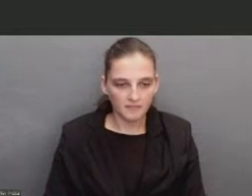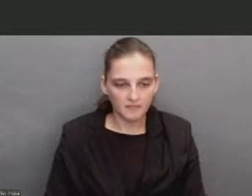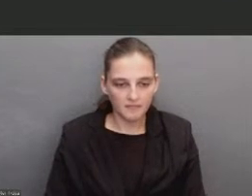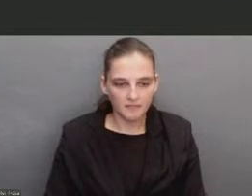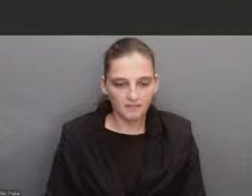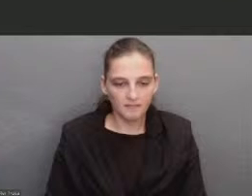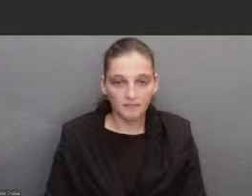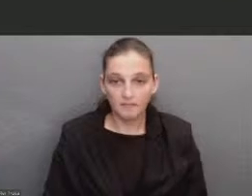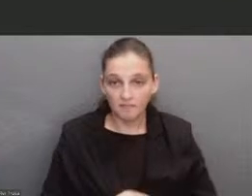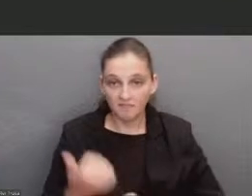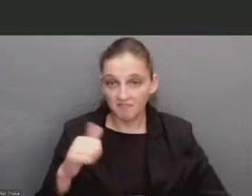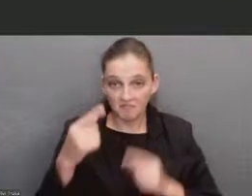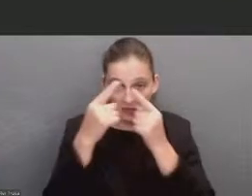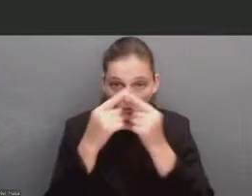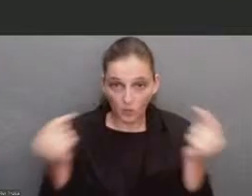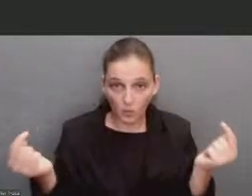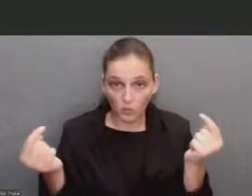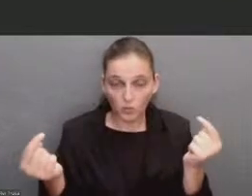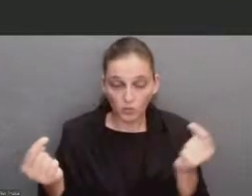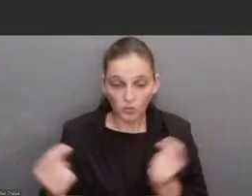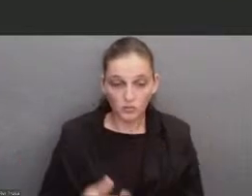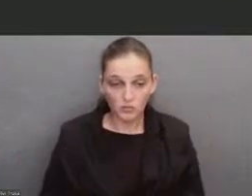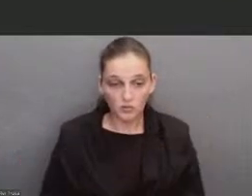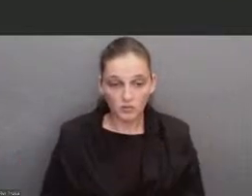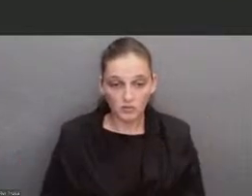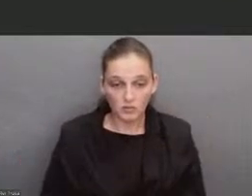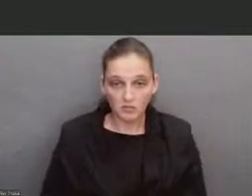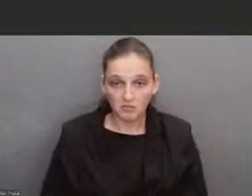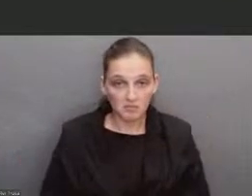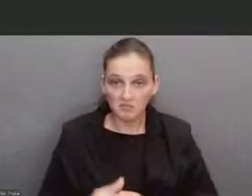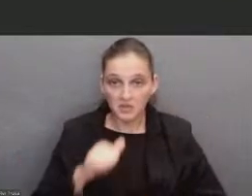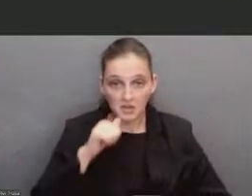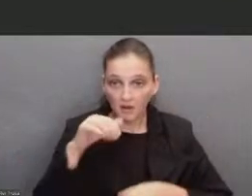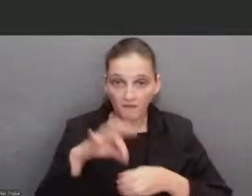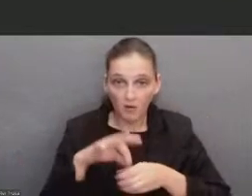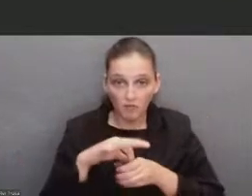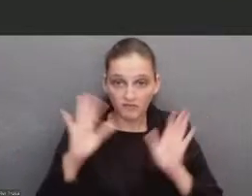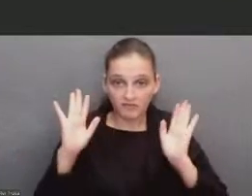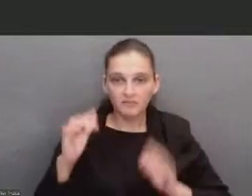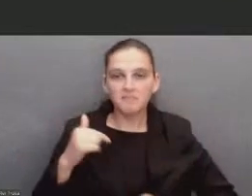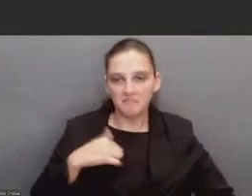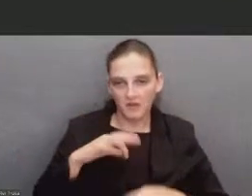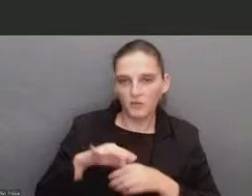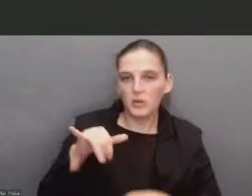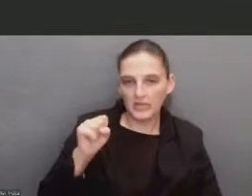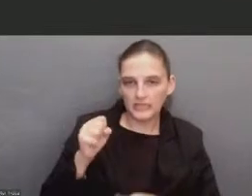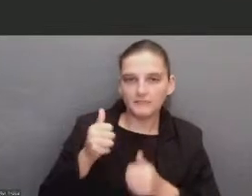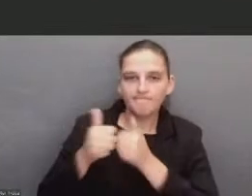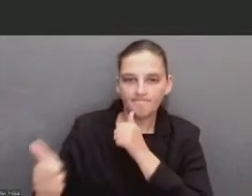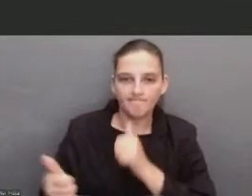Any nays? Any abstentions? I vote yes, that carries.